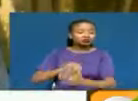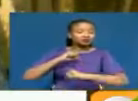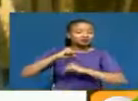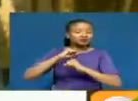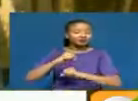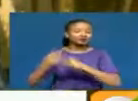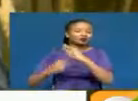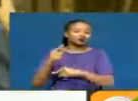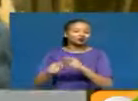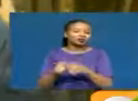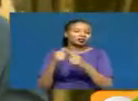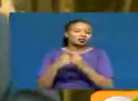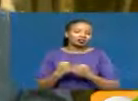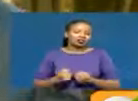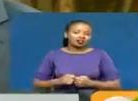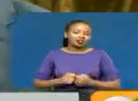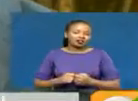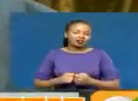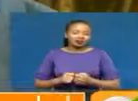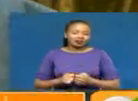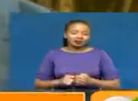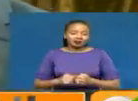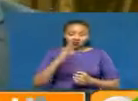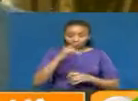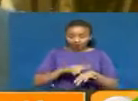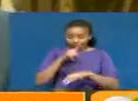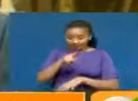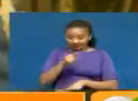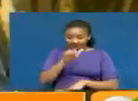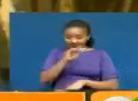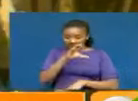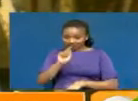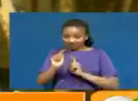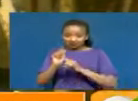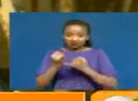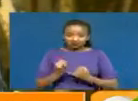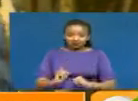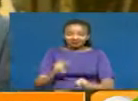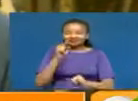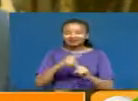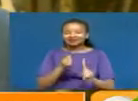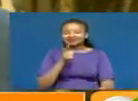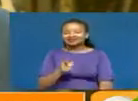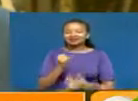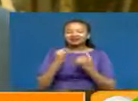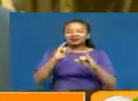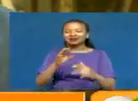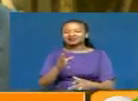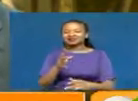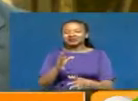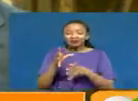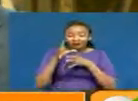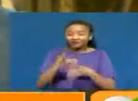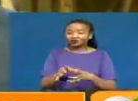was enacted, it was kind of watered down. It was watered down to, in a way, give people leeway to circumvent the